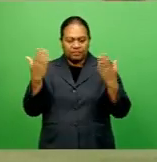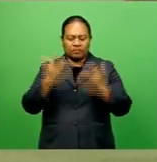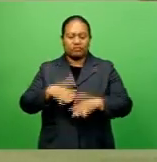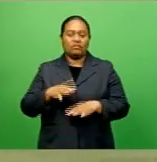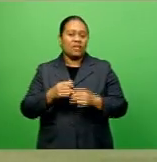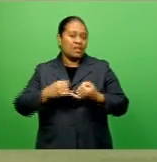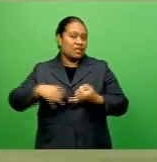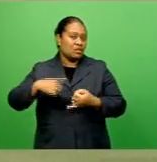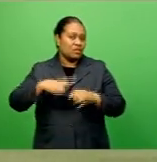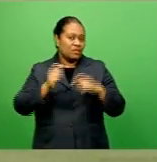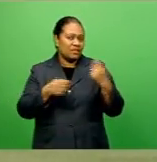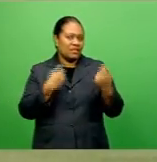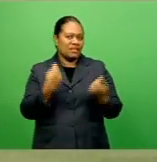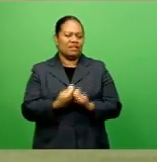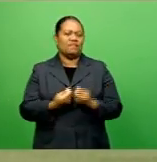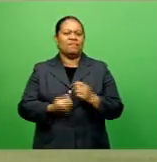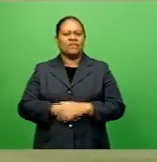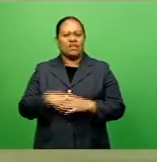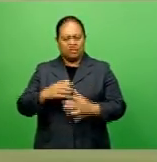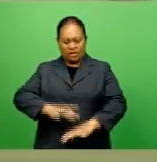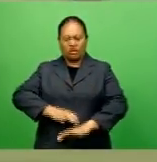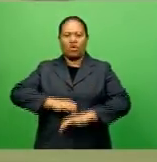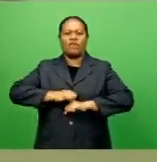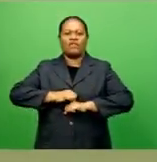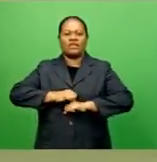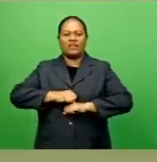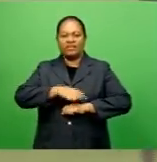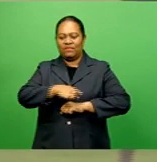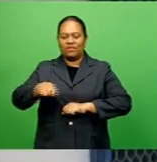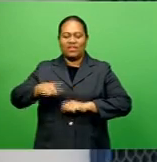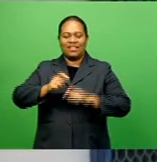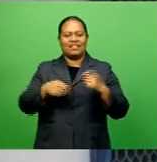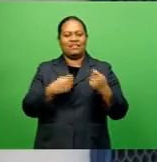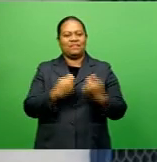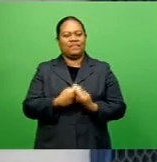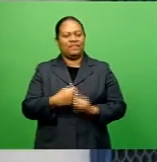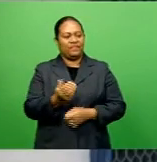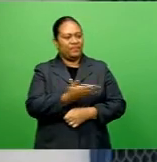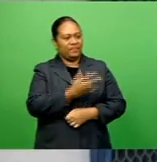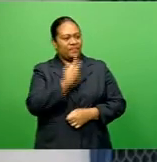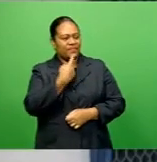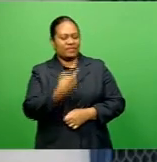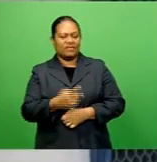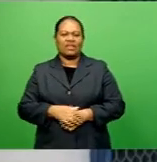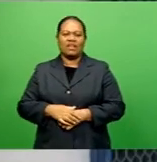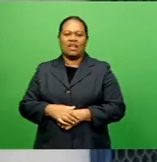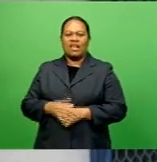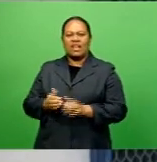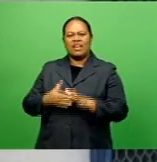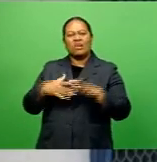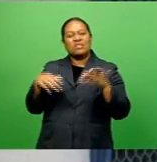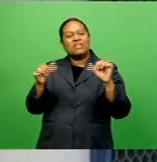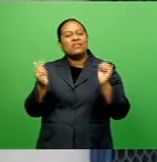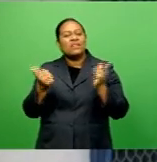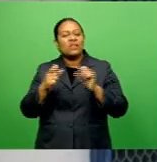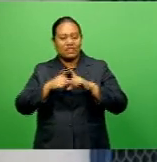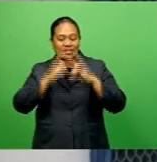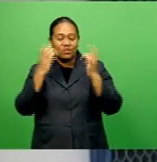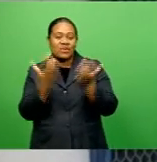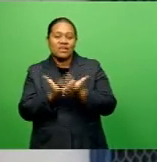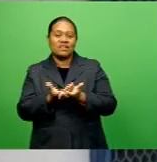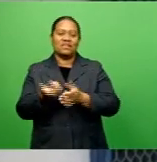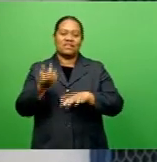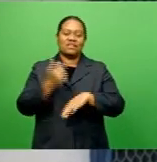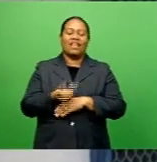Vilala has full confidence in his young team. Came back from festive season, Christmas and New Year.